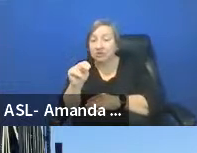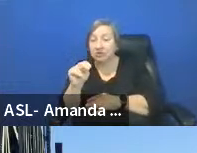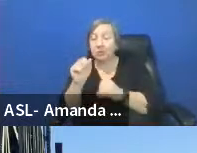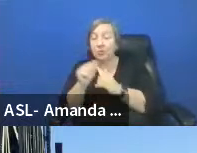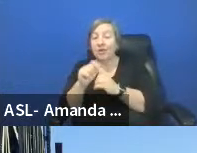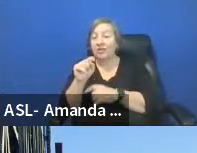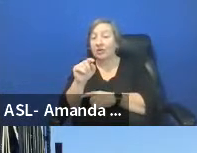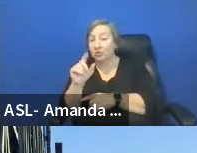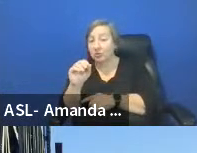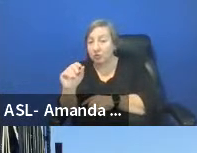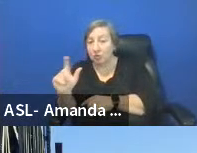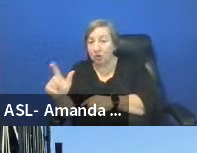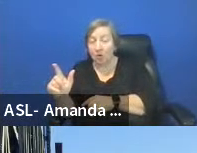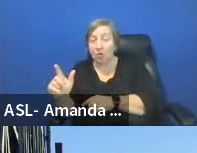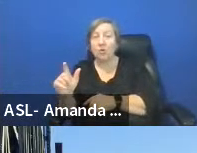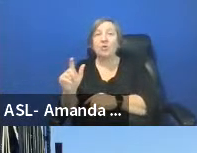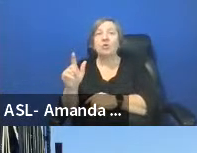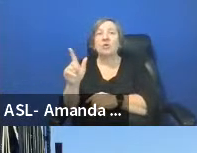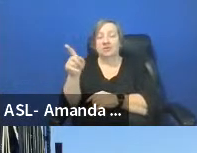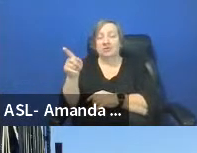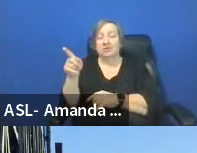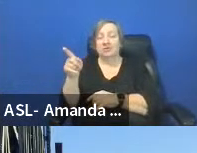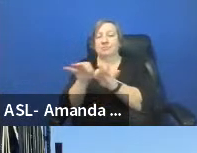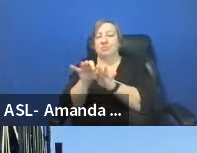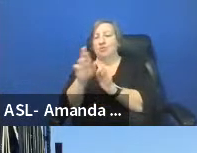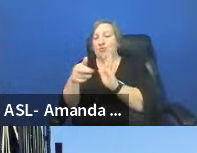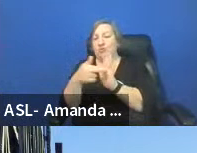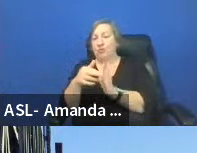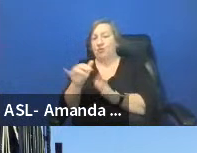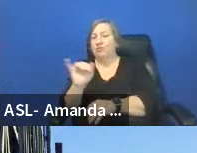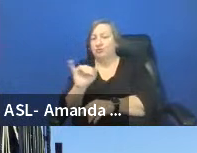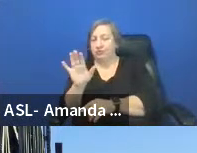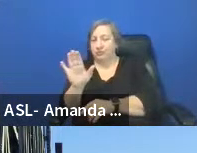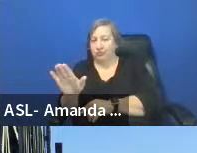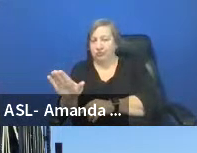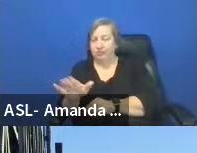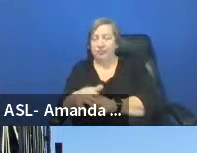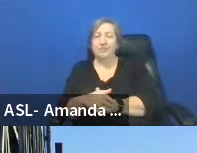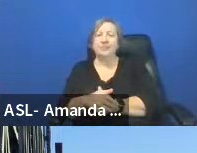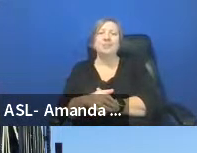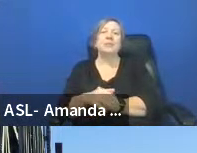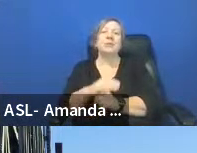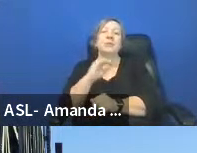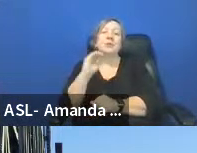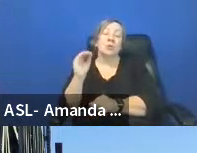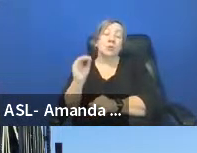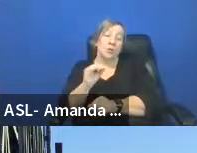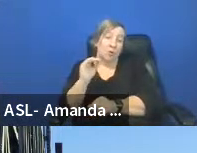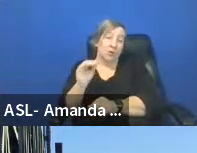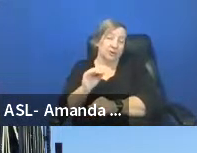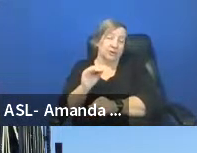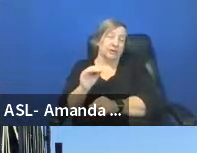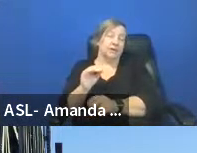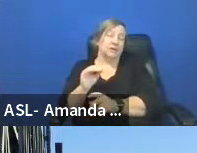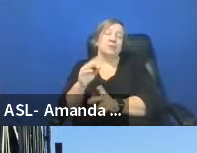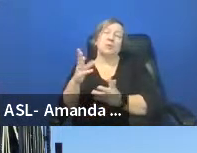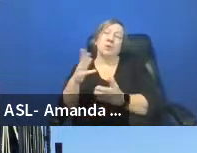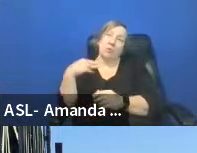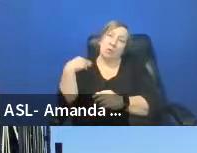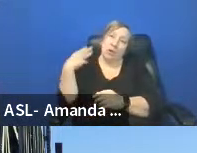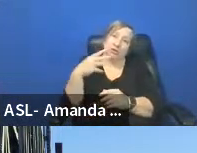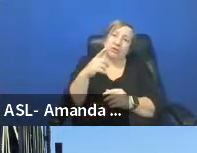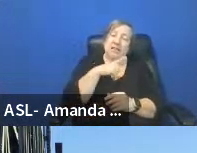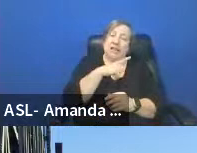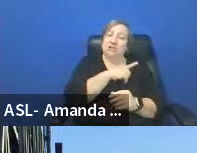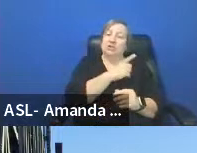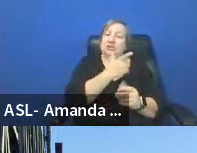have also a key role in this. So Oregon, the Washington legislature, we've already said